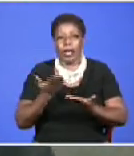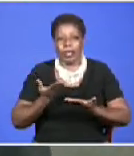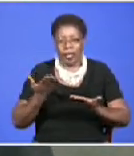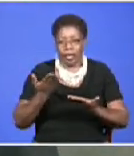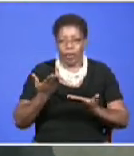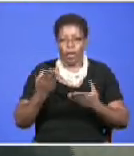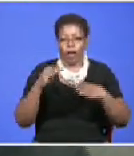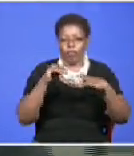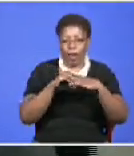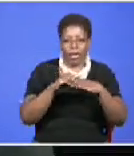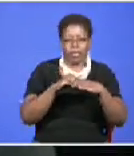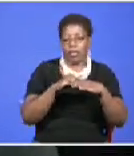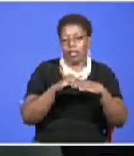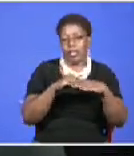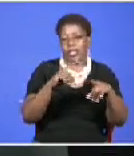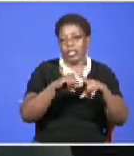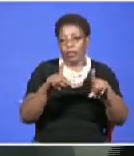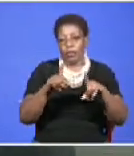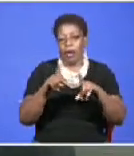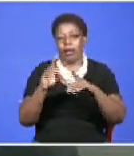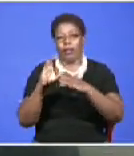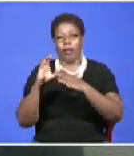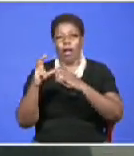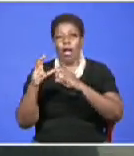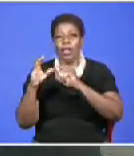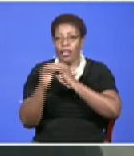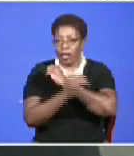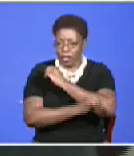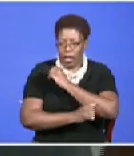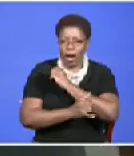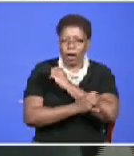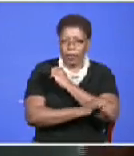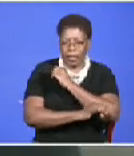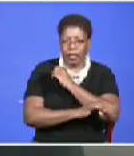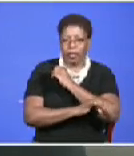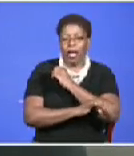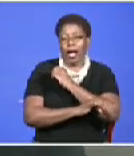branches in the rest of the Caribbean or anywhere else, and we're planning to be in